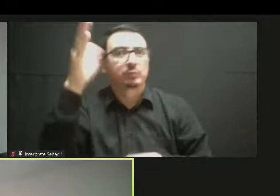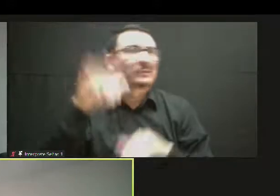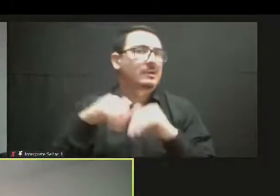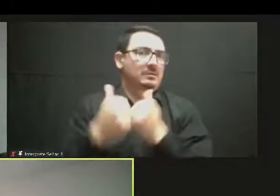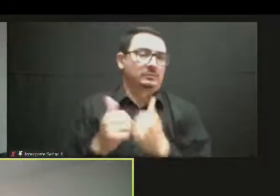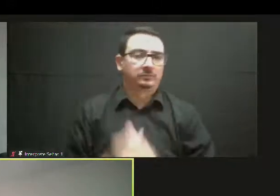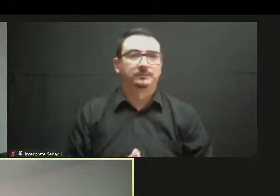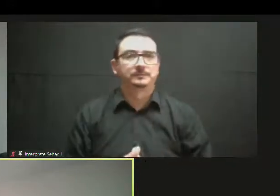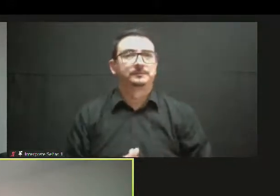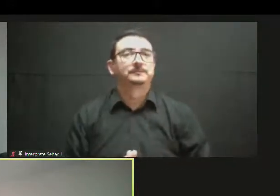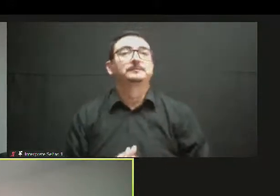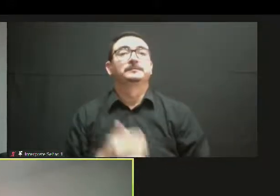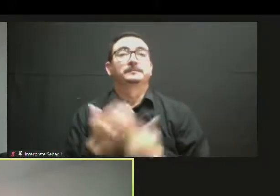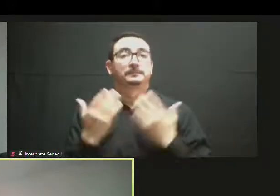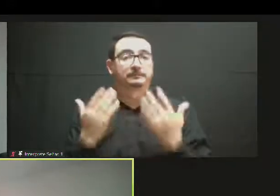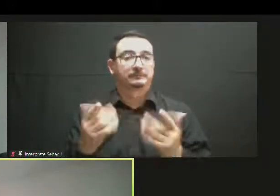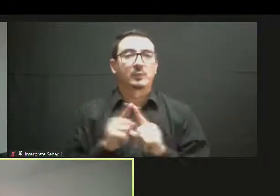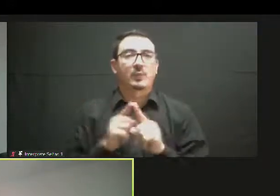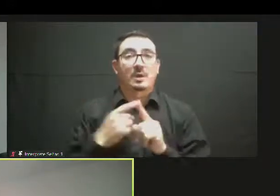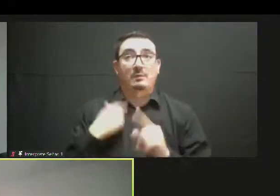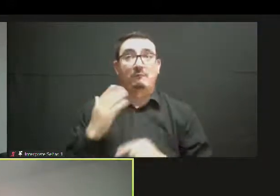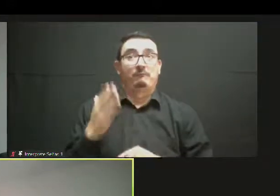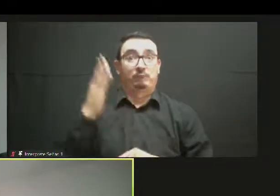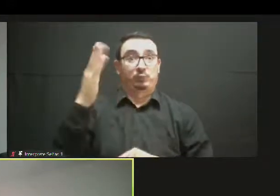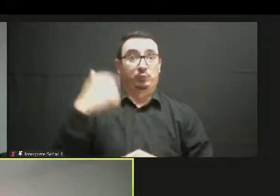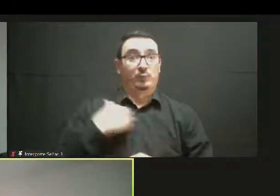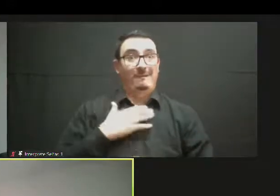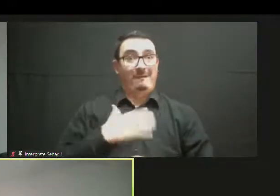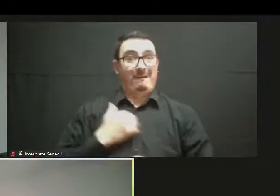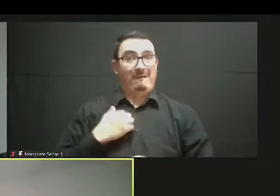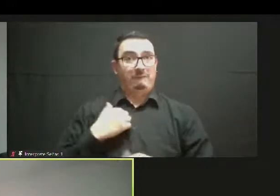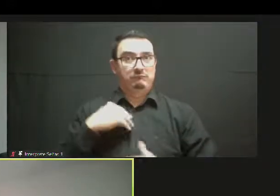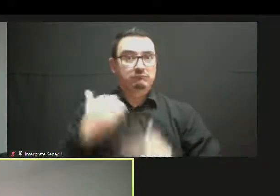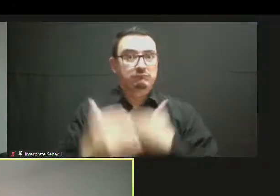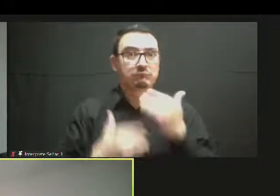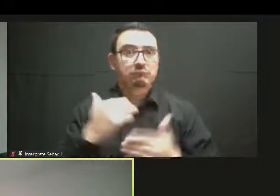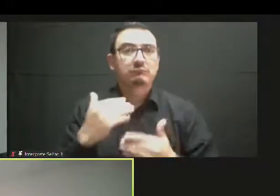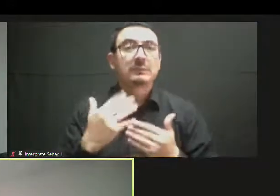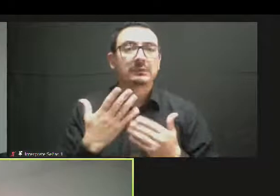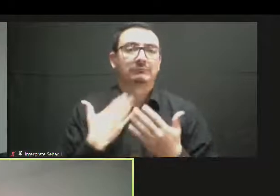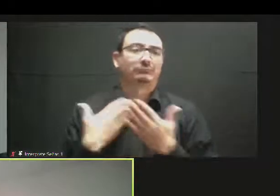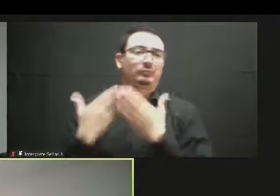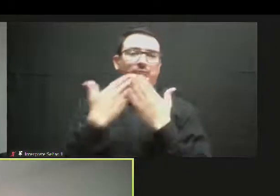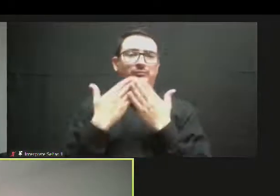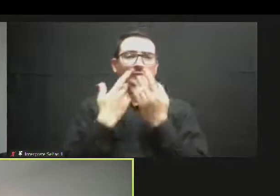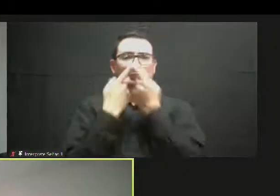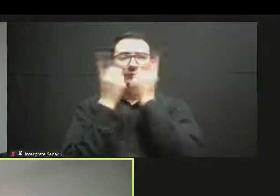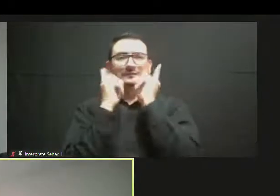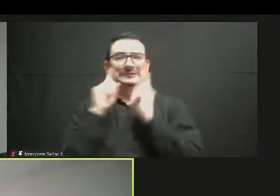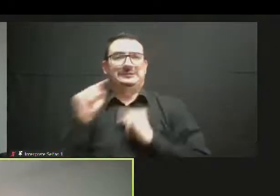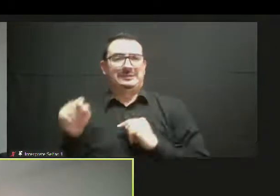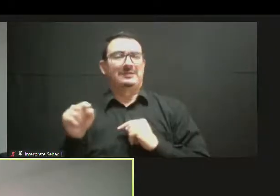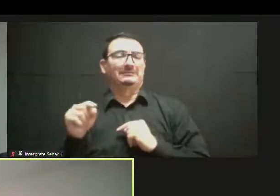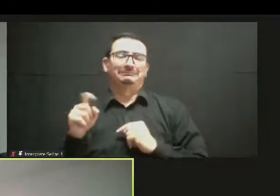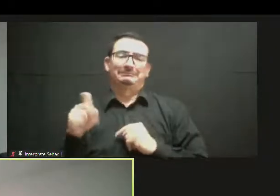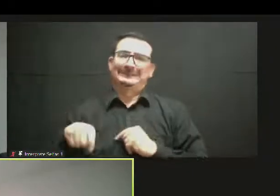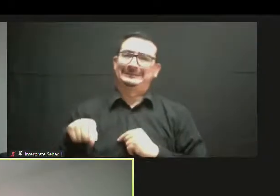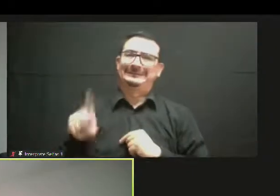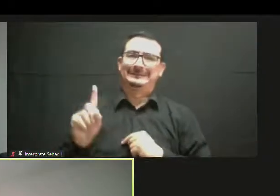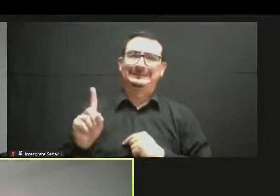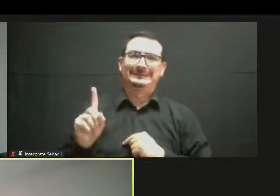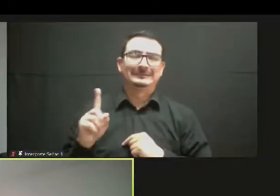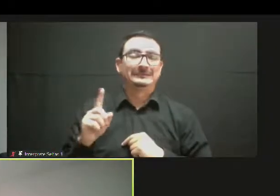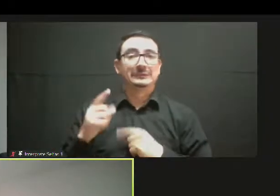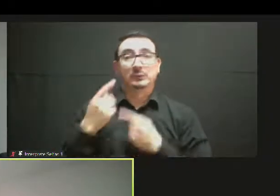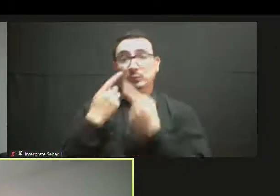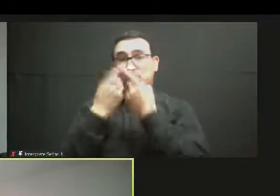for us, we have to diversify. We have to go out and start working with academia abroad and working with non-traditional